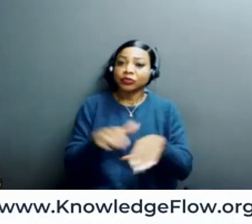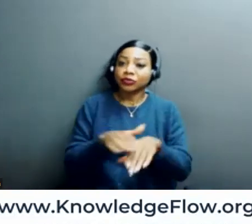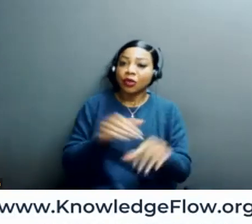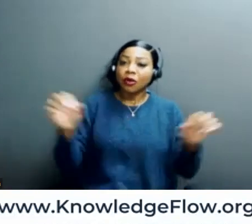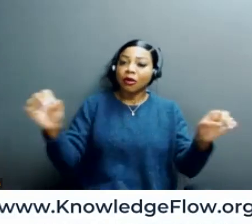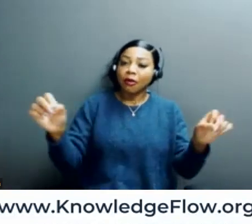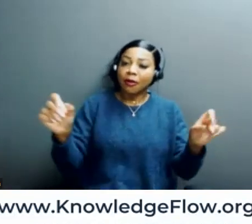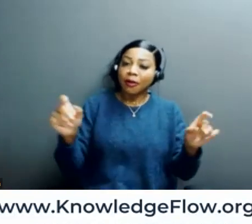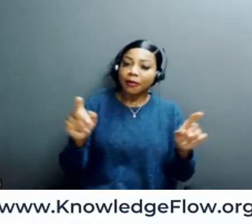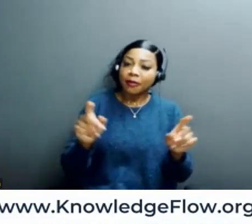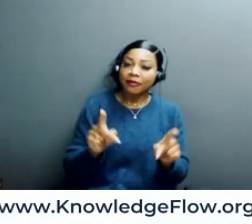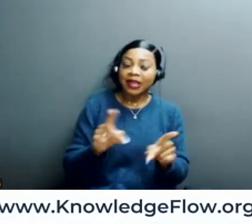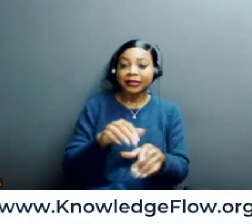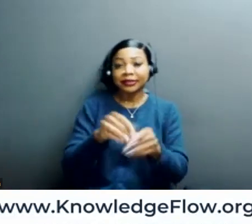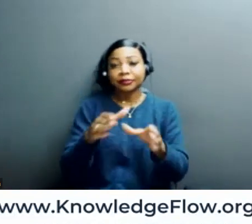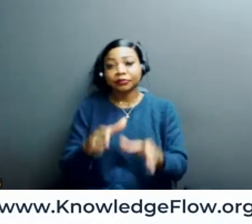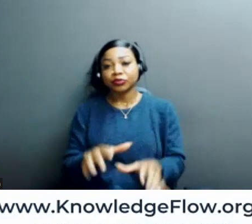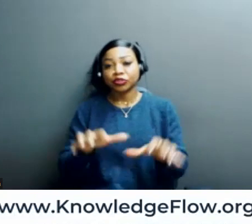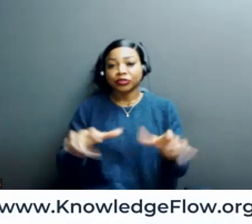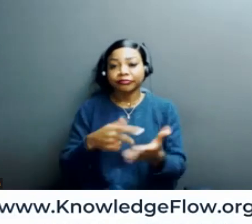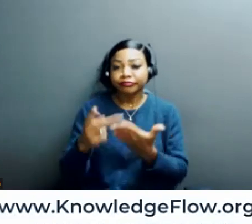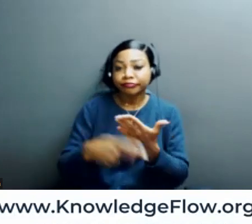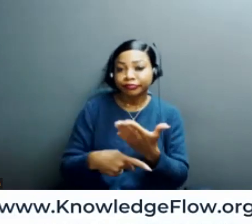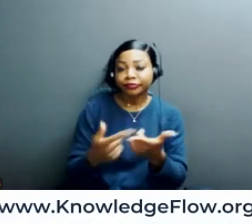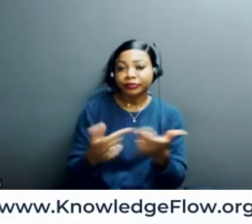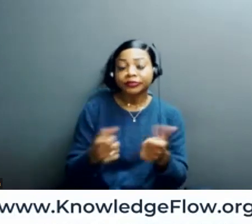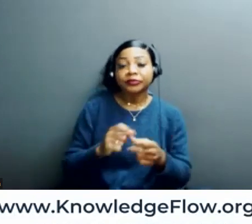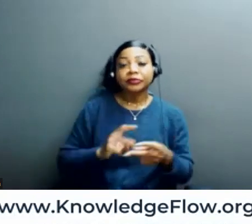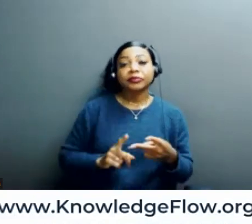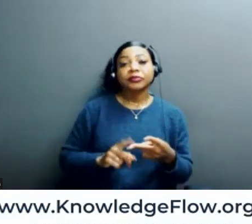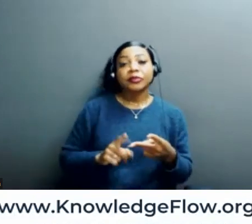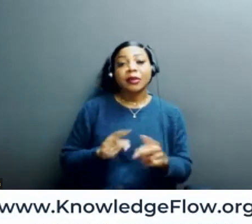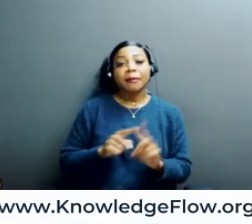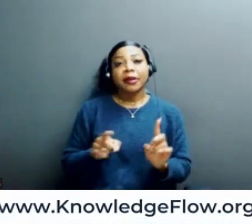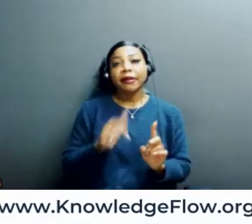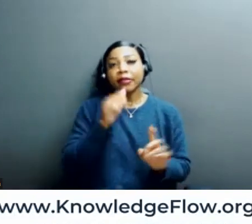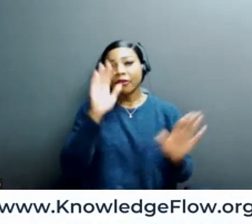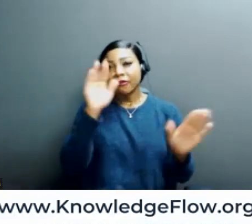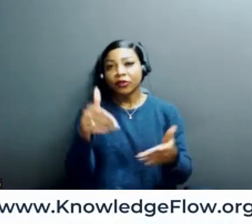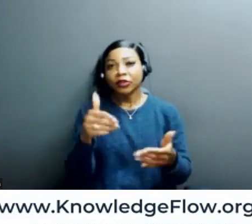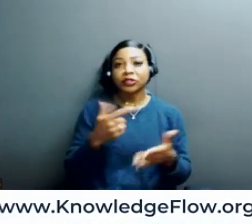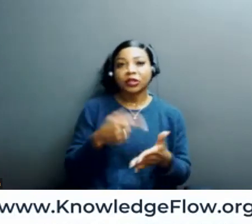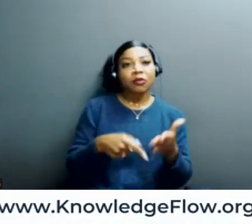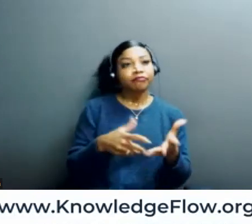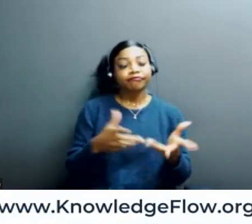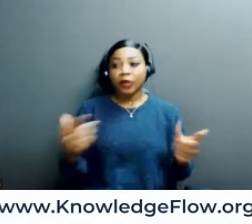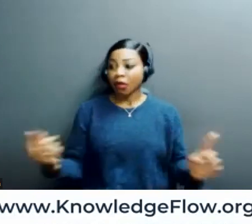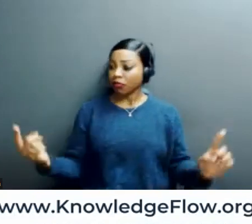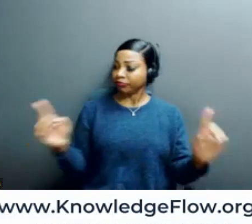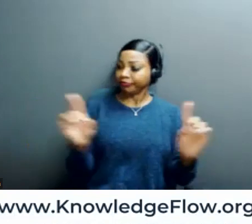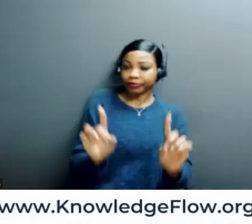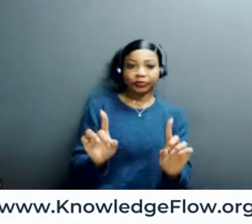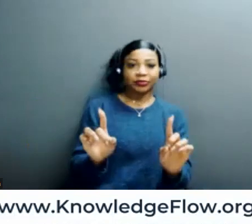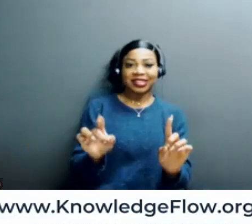also to not focus on and I think this question comes up in a few minutes to not focus on pairing an older person with a younger person necessarily